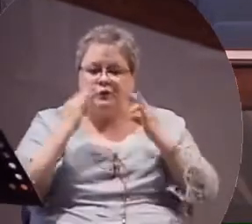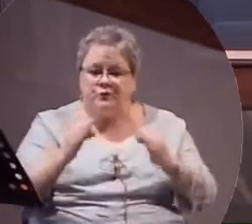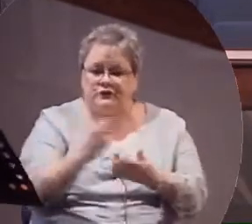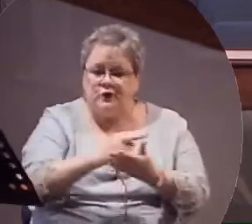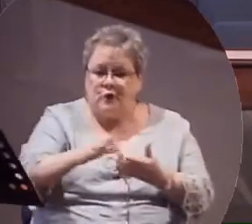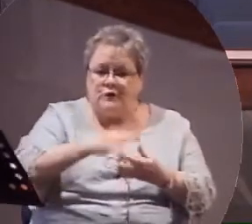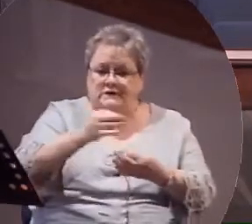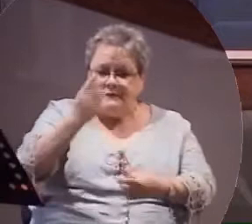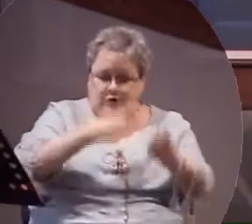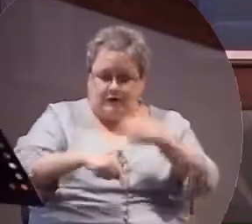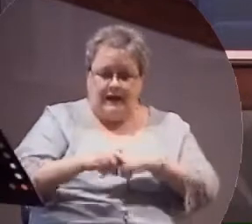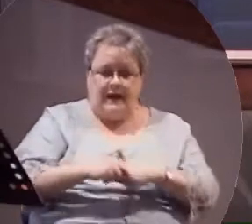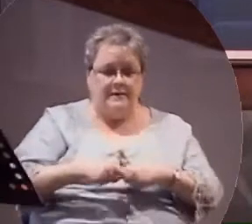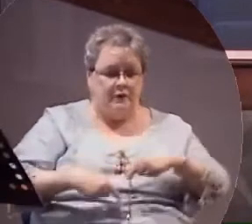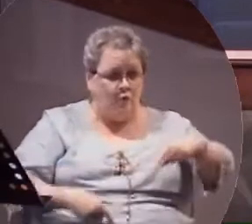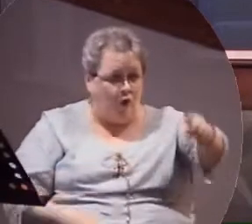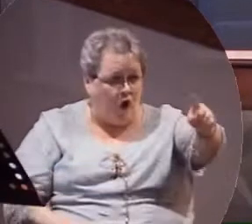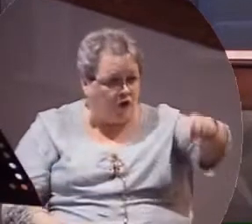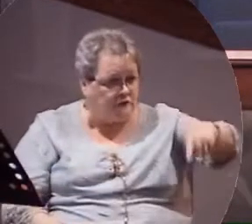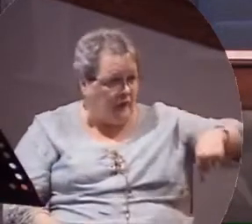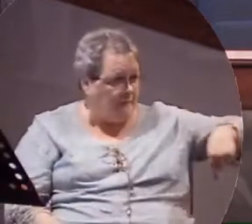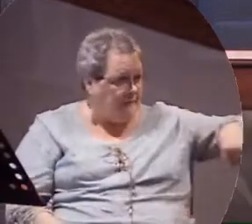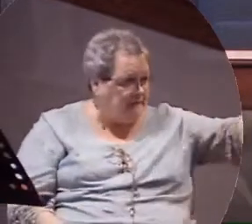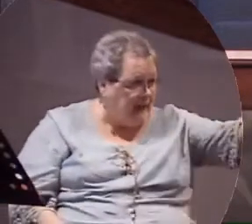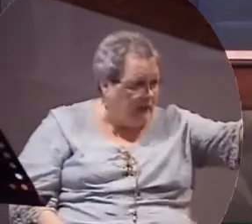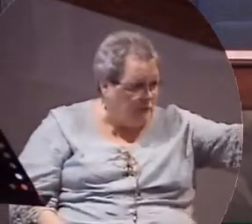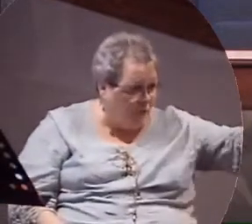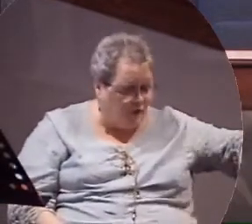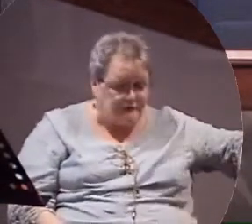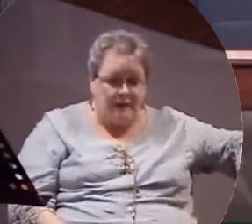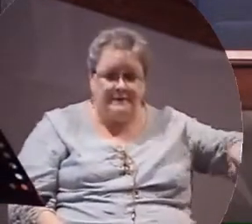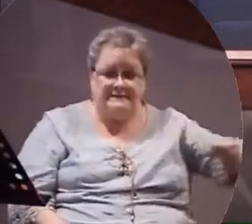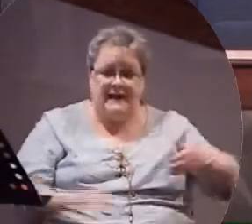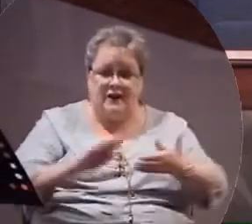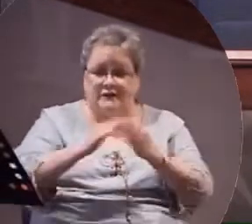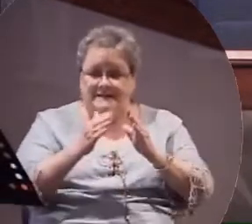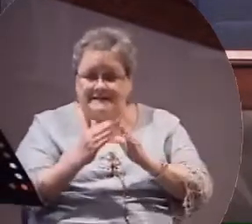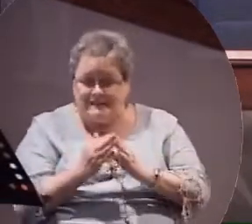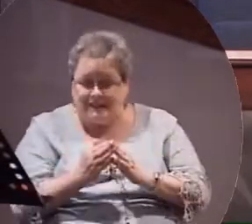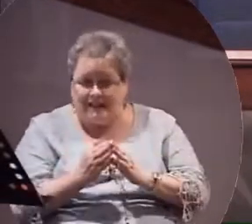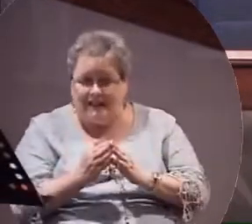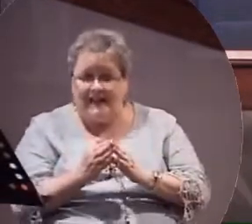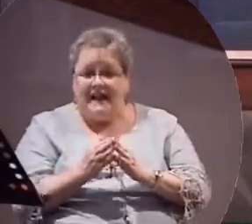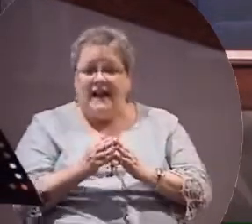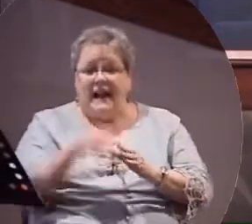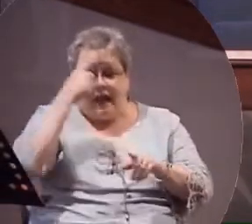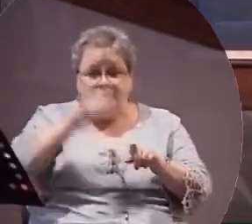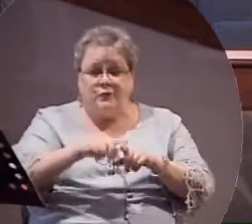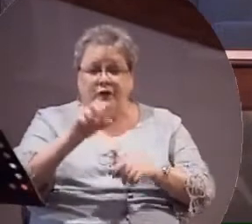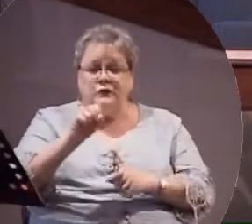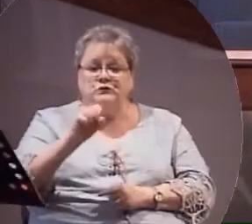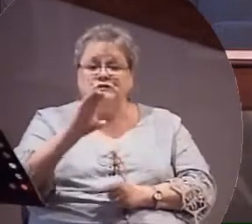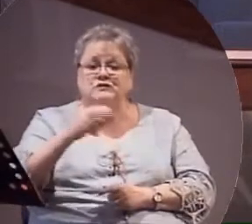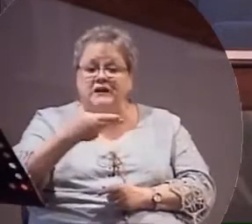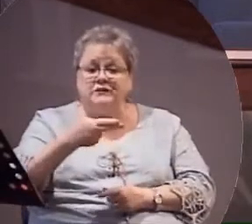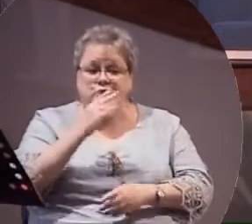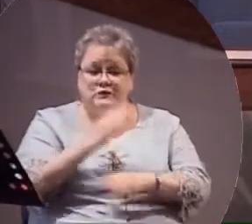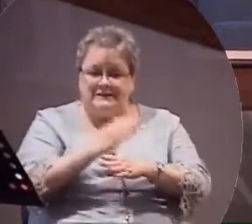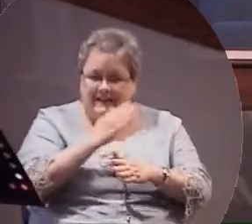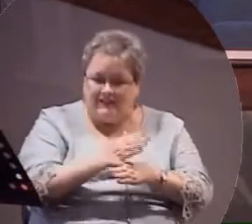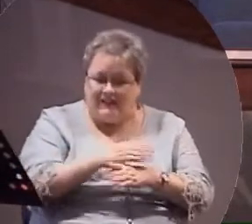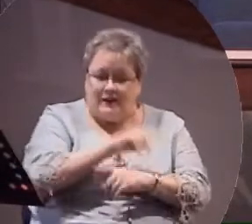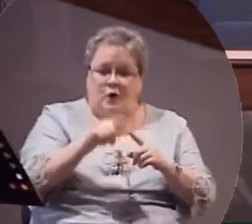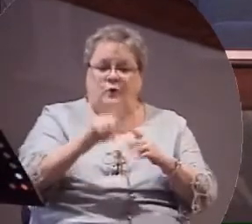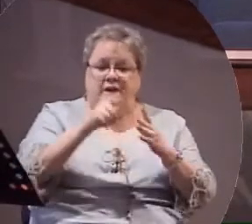came and walked down the aisles of that, or up the streets of that city that day. He got under conviction, and when they started singing the hymn